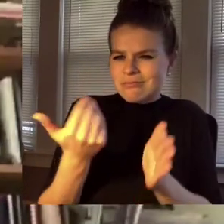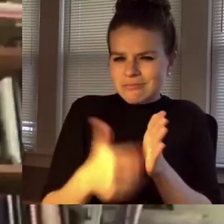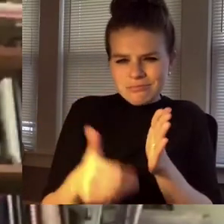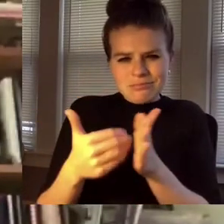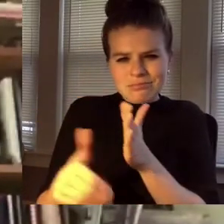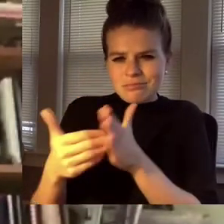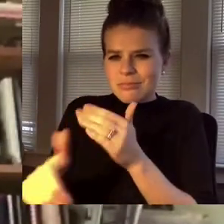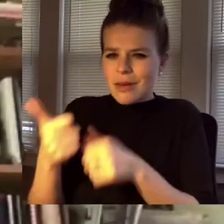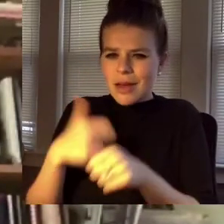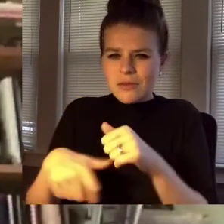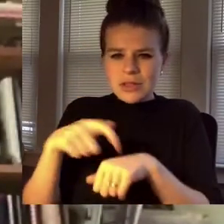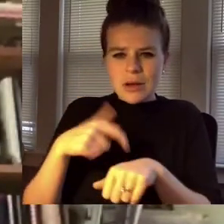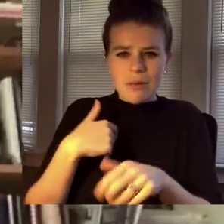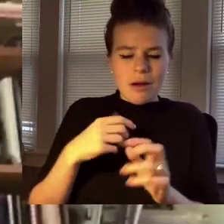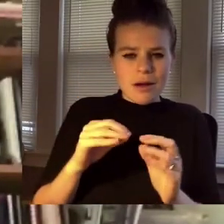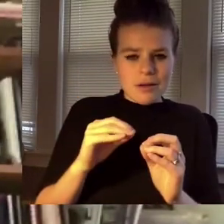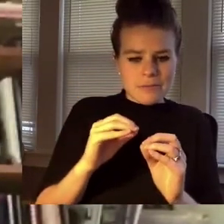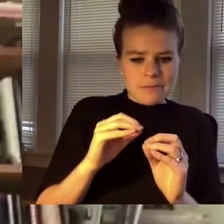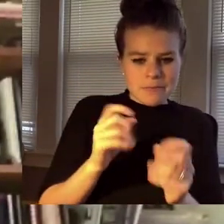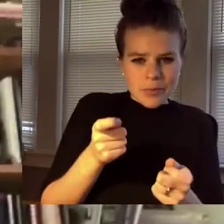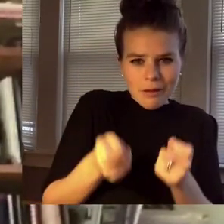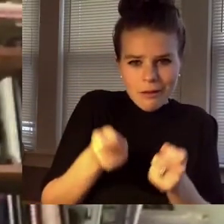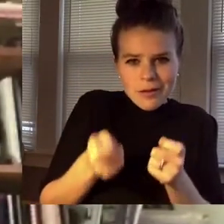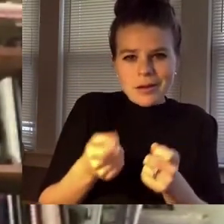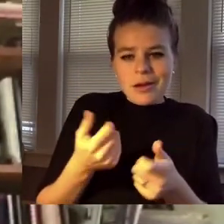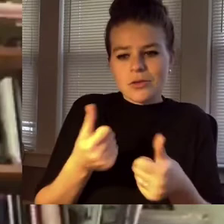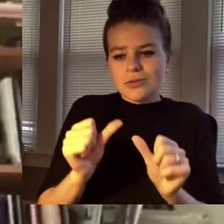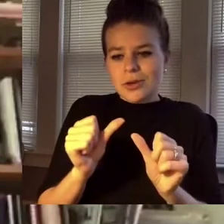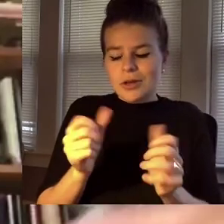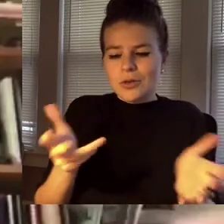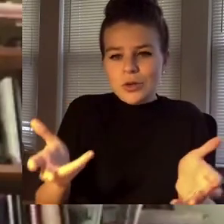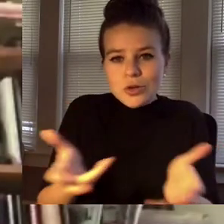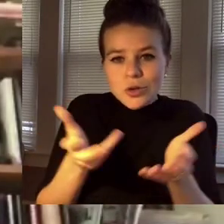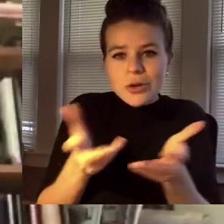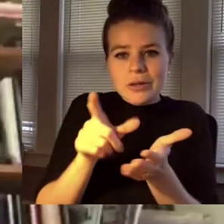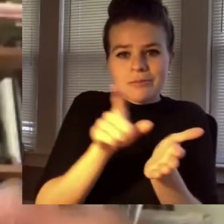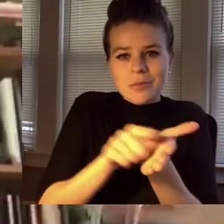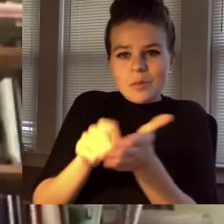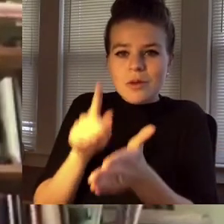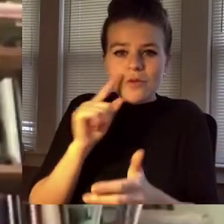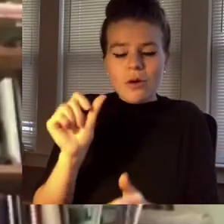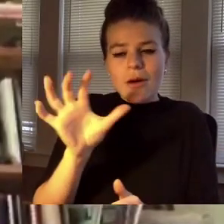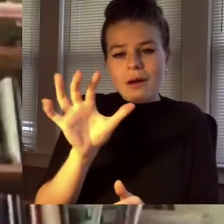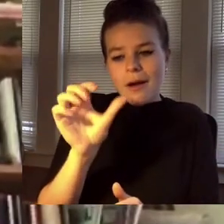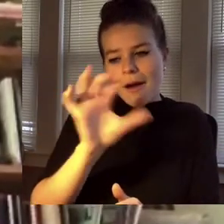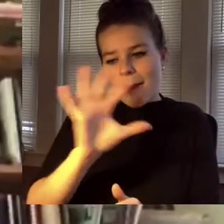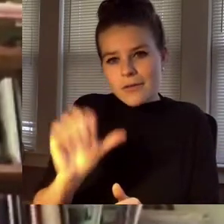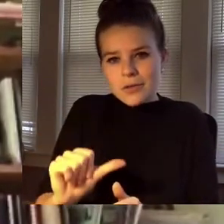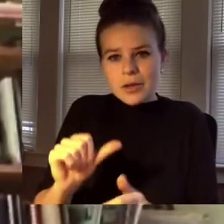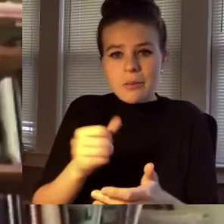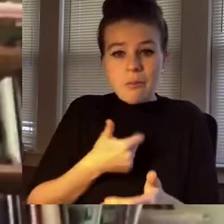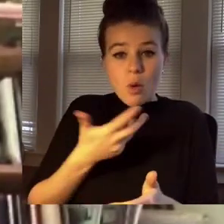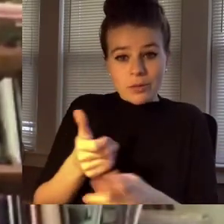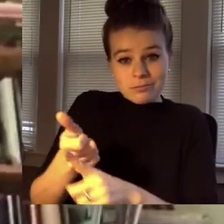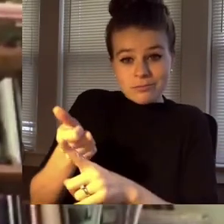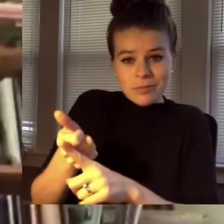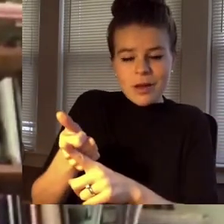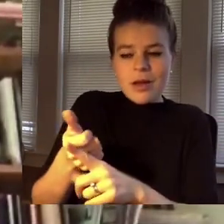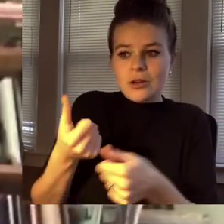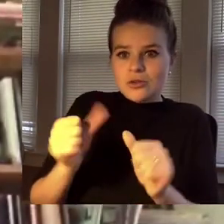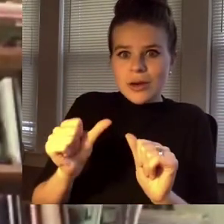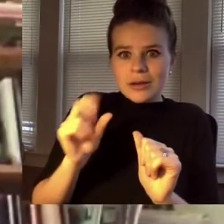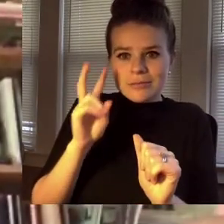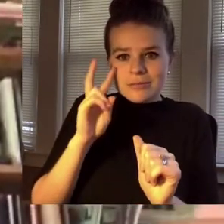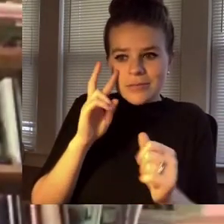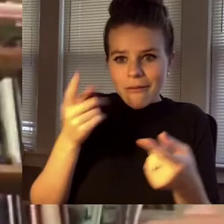poem, every time I try to encourage the publication of books by African poets and we try and make it happen, what we are doing is